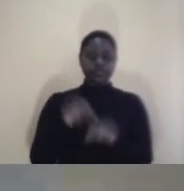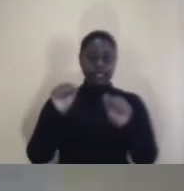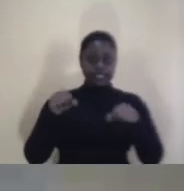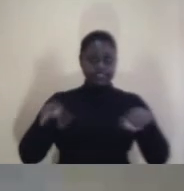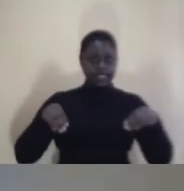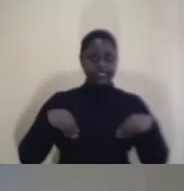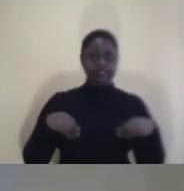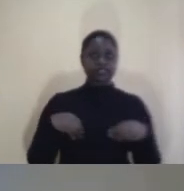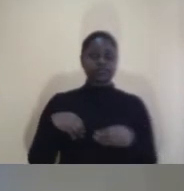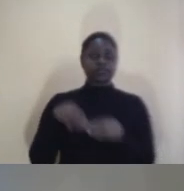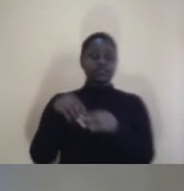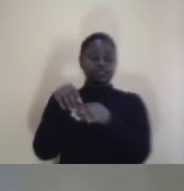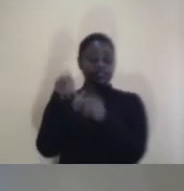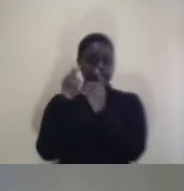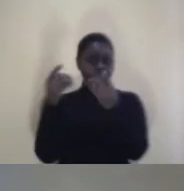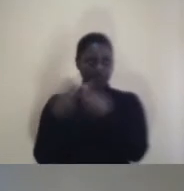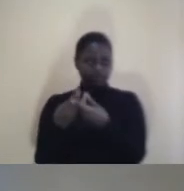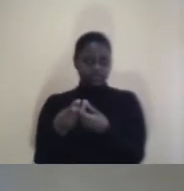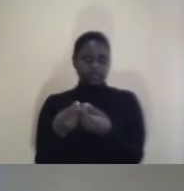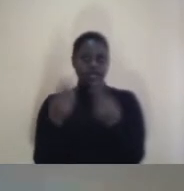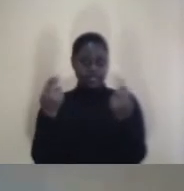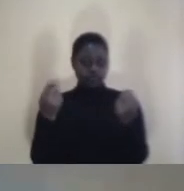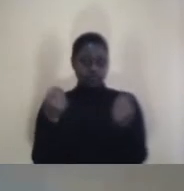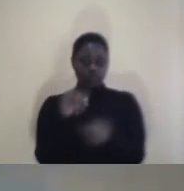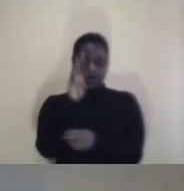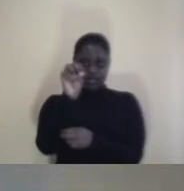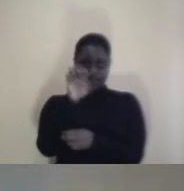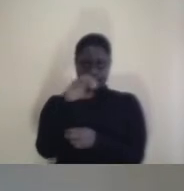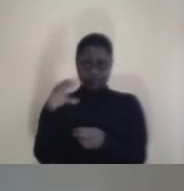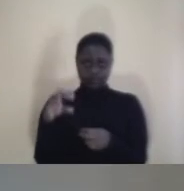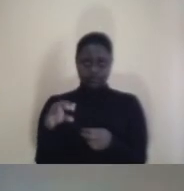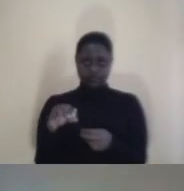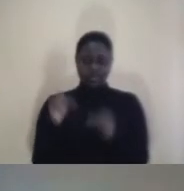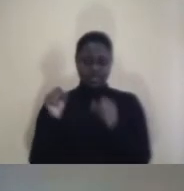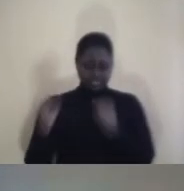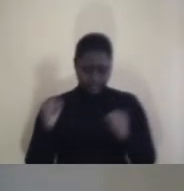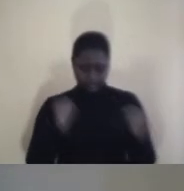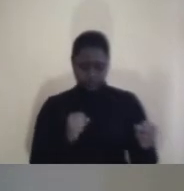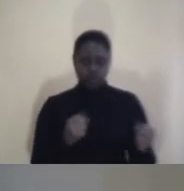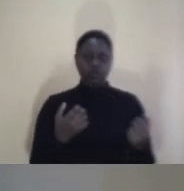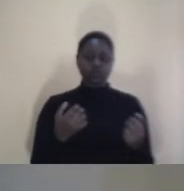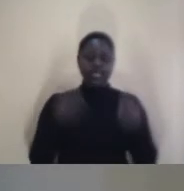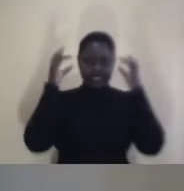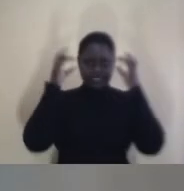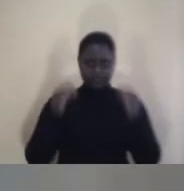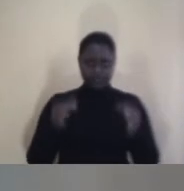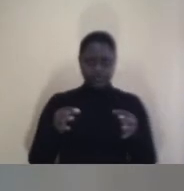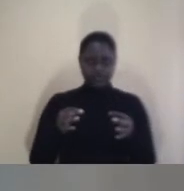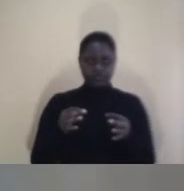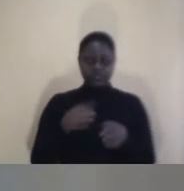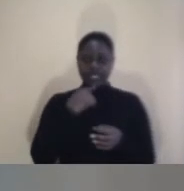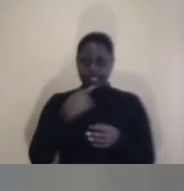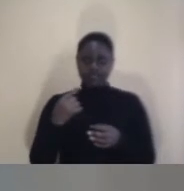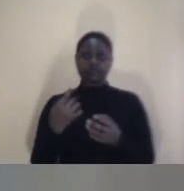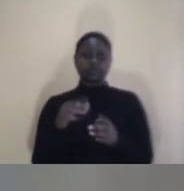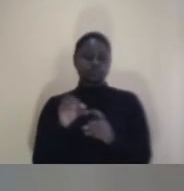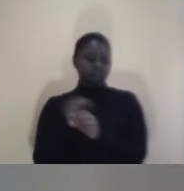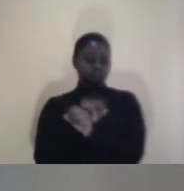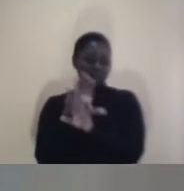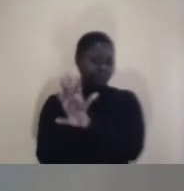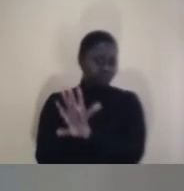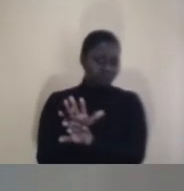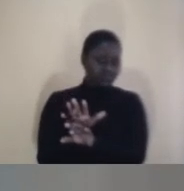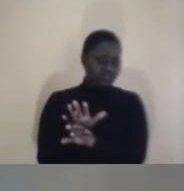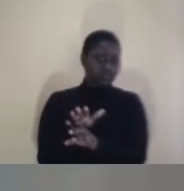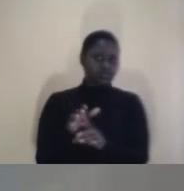the department's budget with the hope that the new MEC would be bold, strong, and decisive in turning the department around, despite